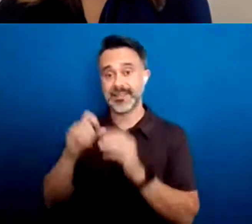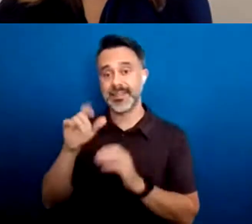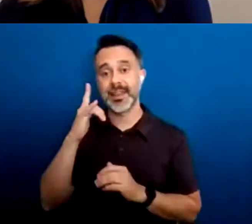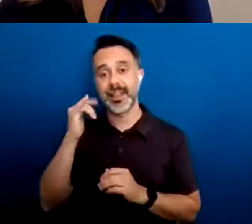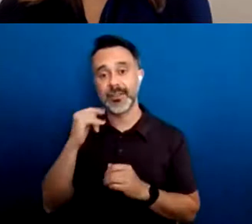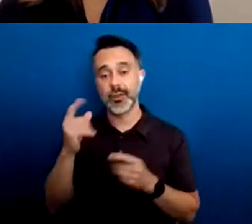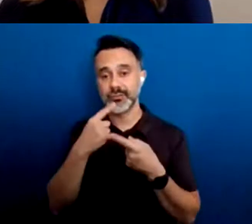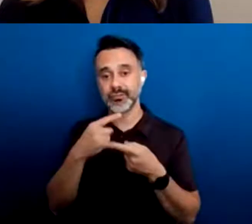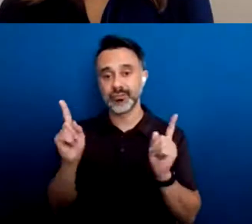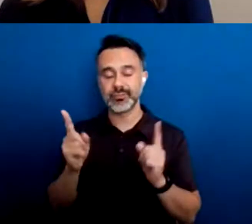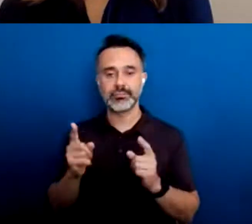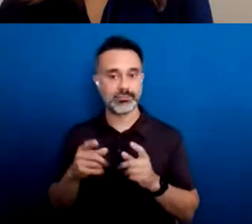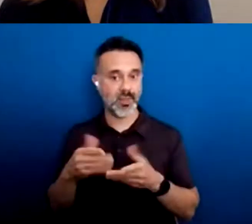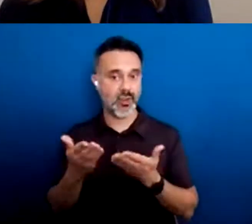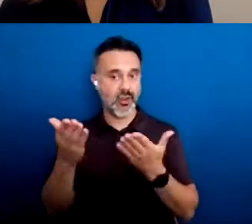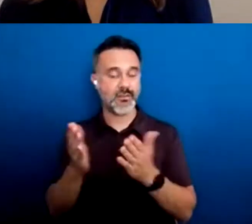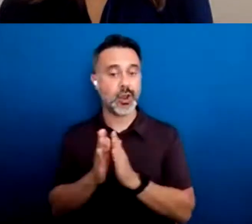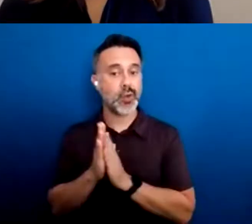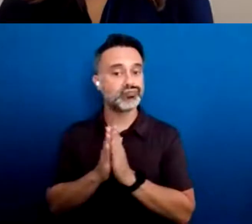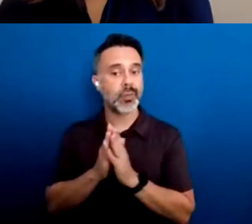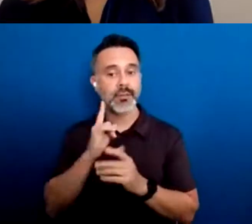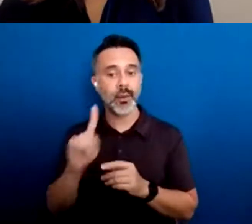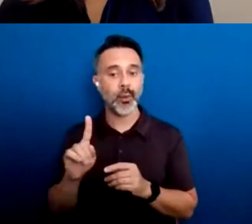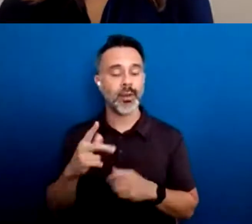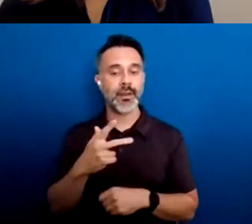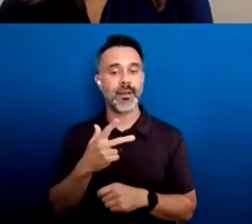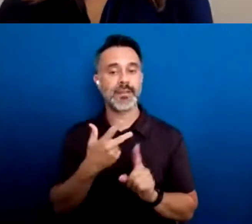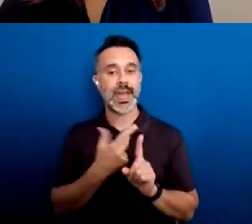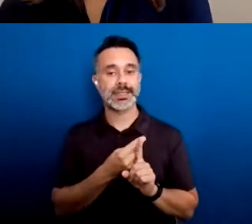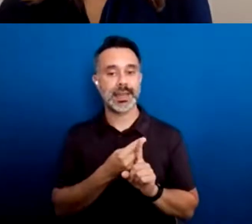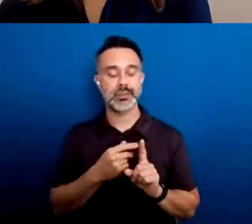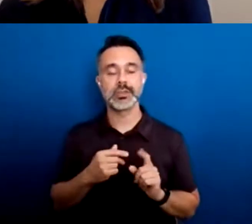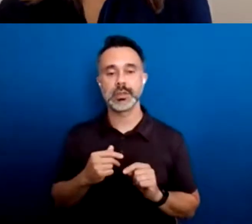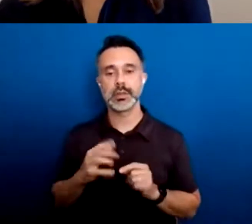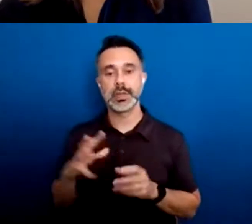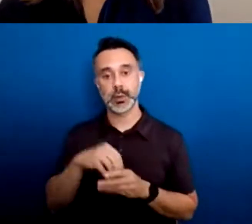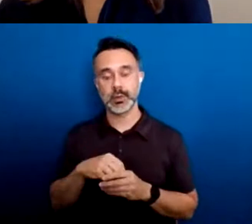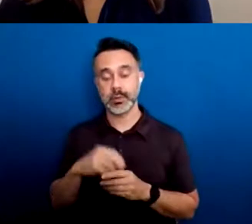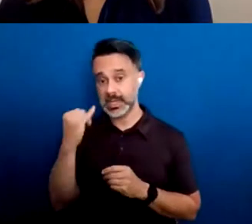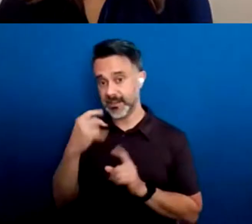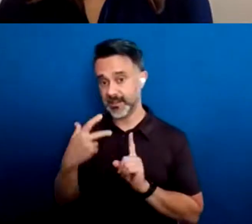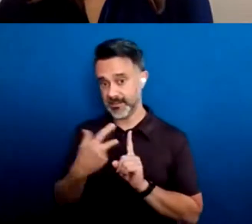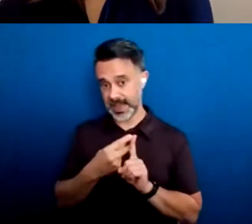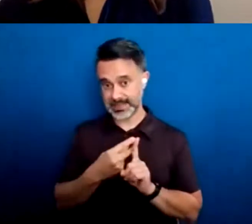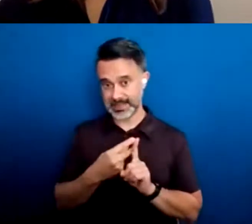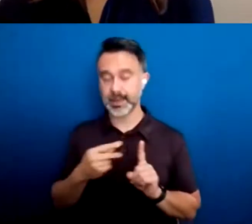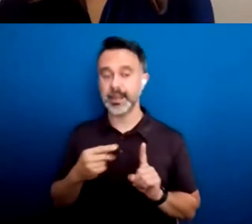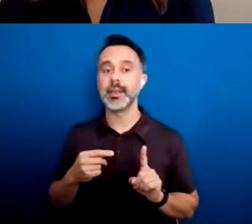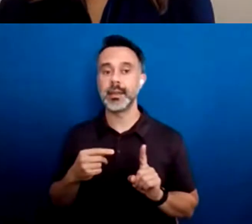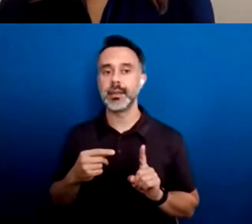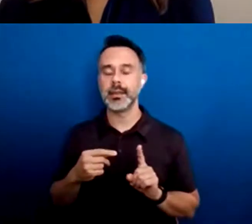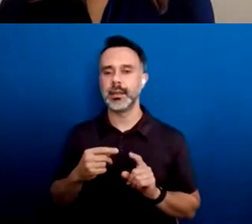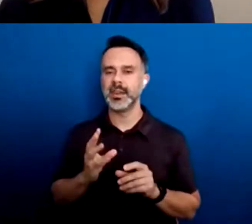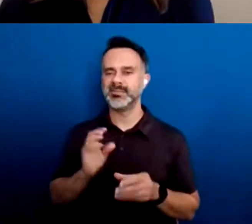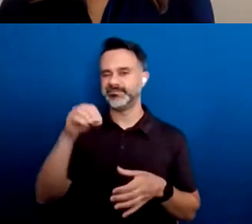juicy incentives for vaccination, including anyone who is vaccinated being entered into, I don't know what the legal